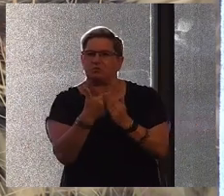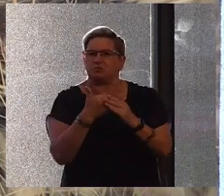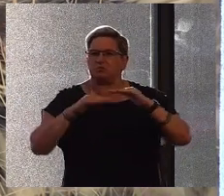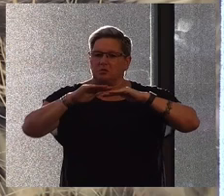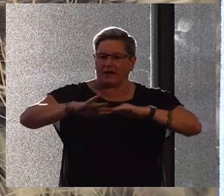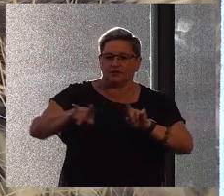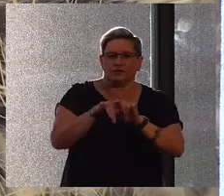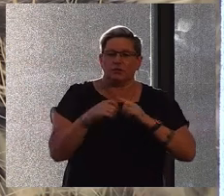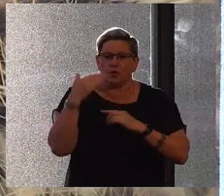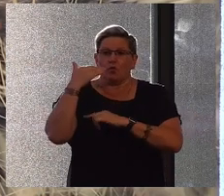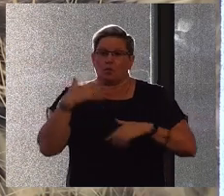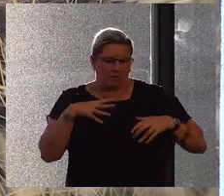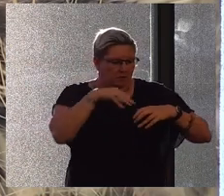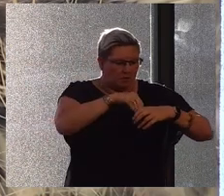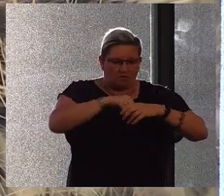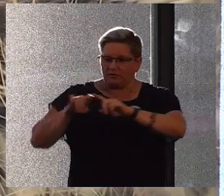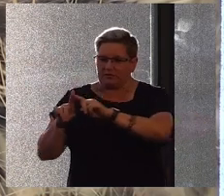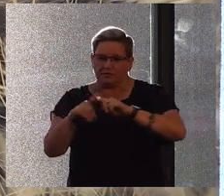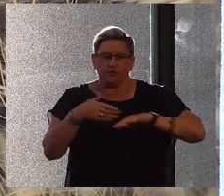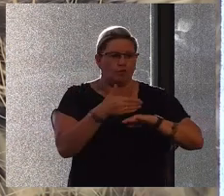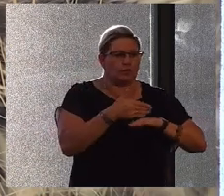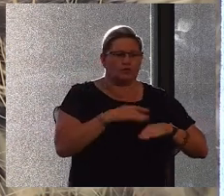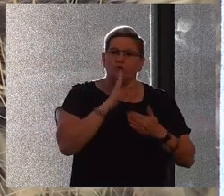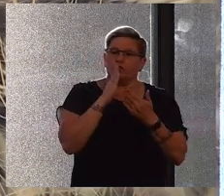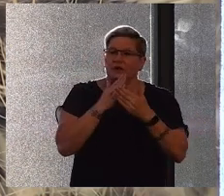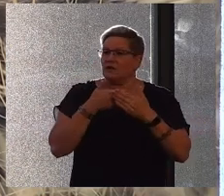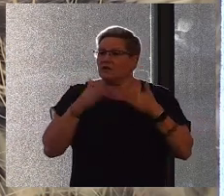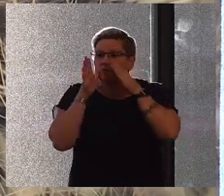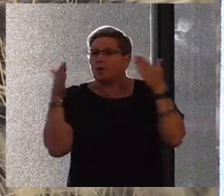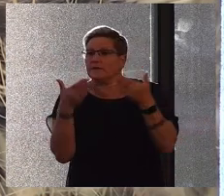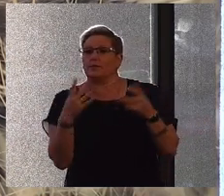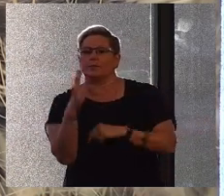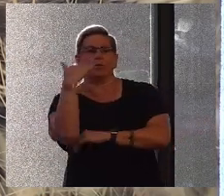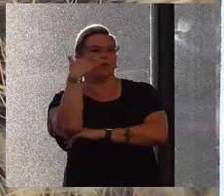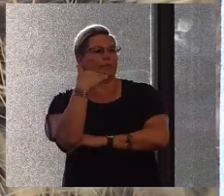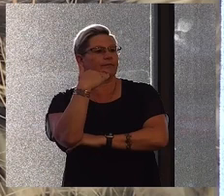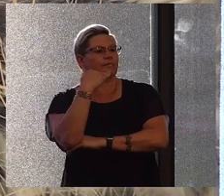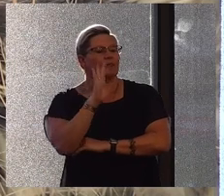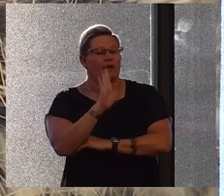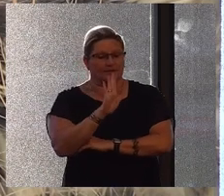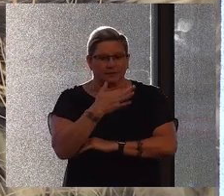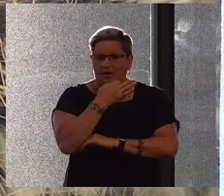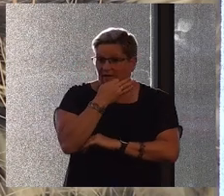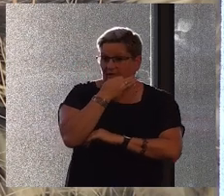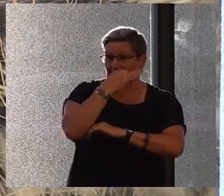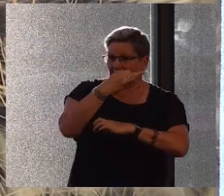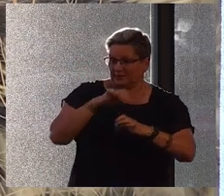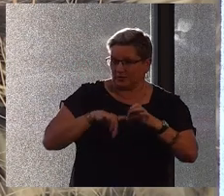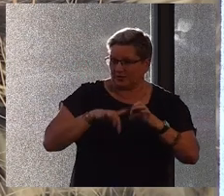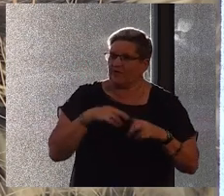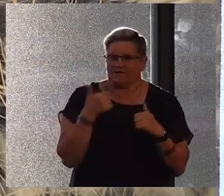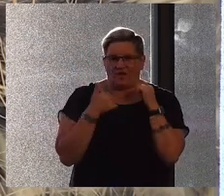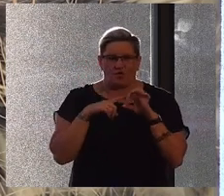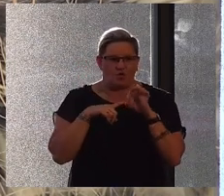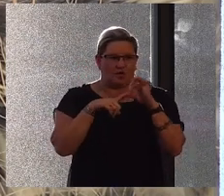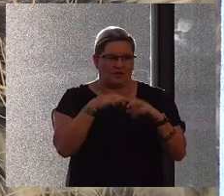work. We know that, and we're here today to celebrate that. And it does lead me towards asking one of my favourite questions. I love